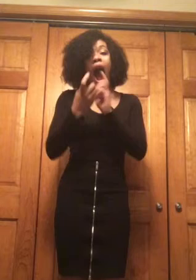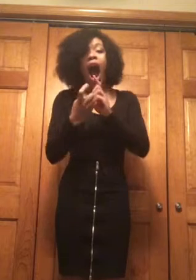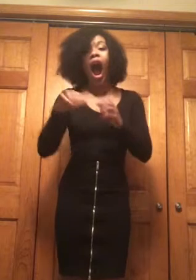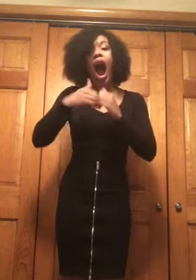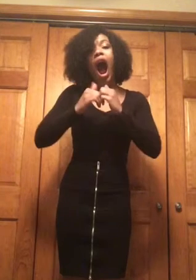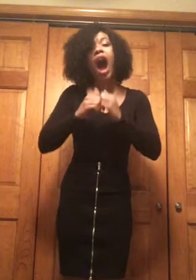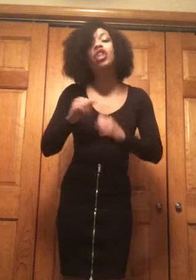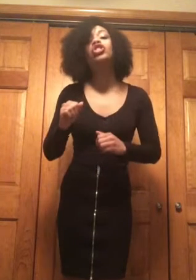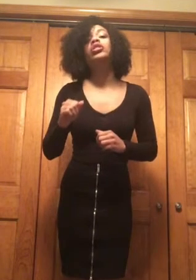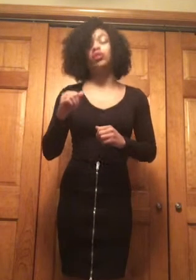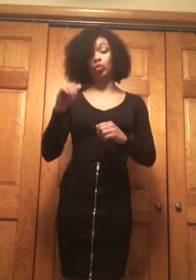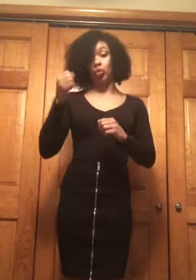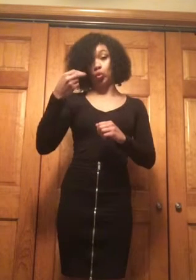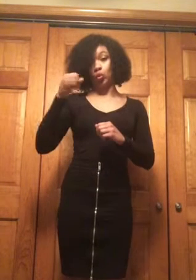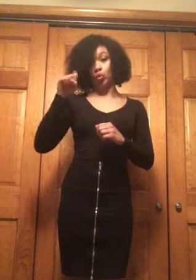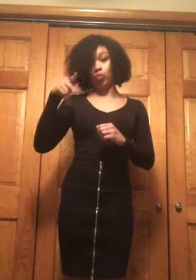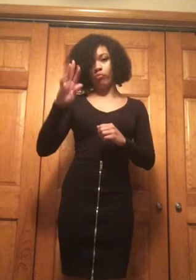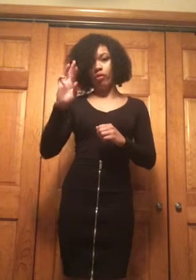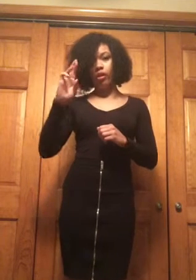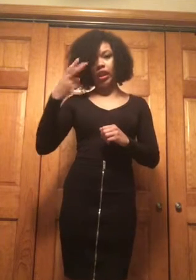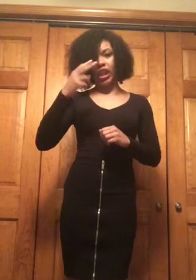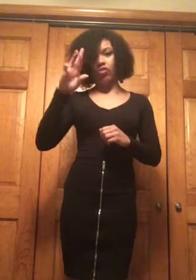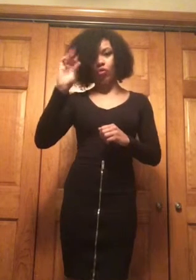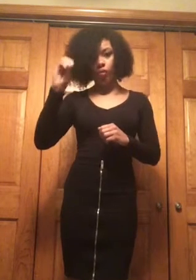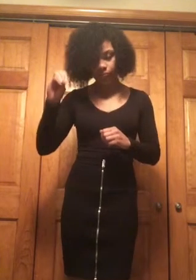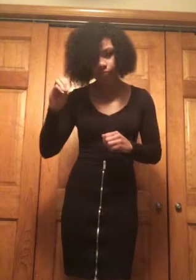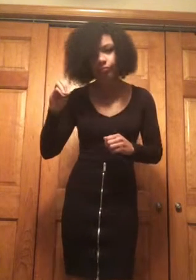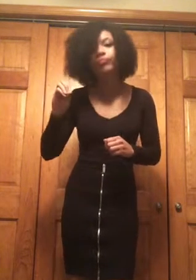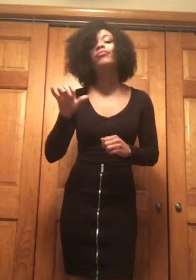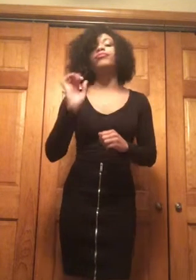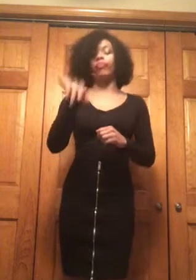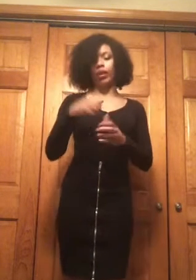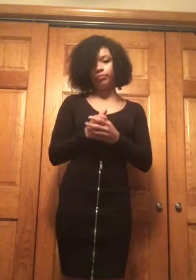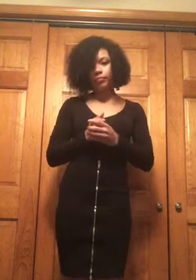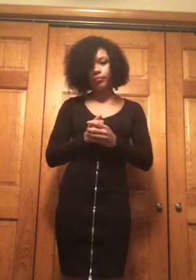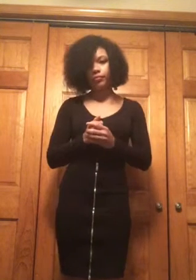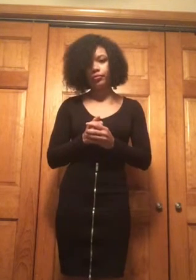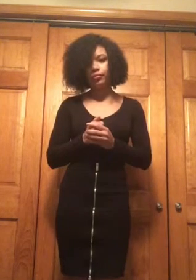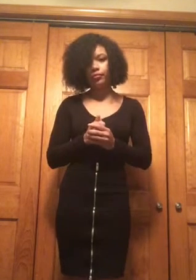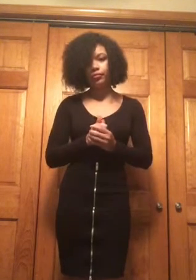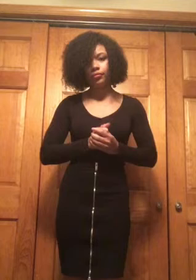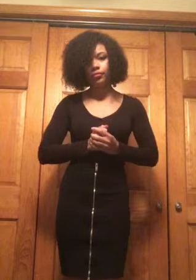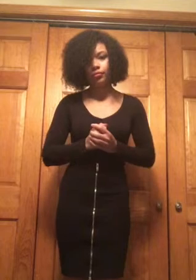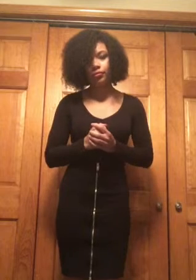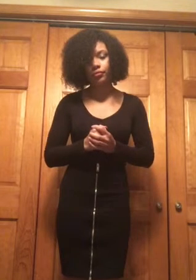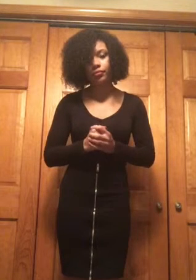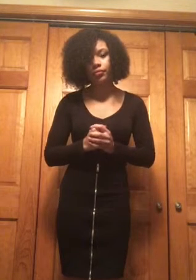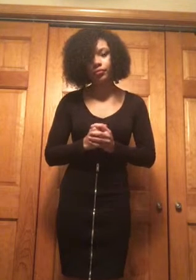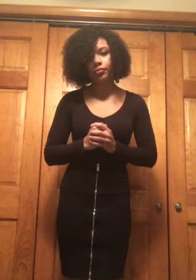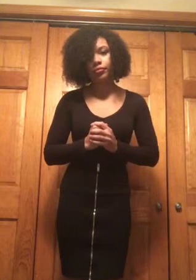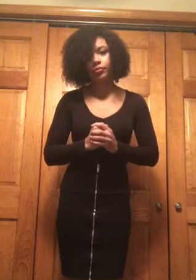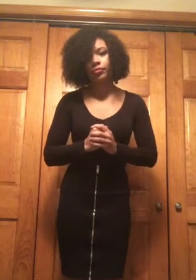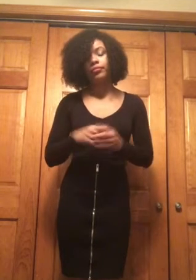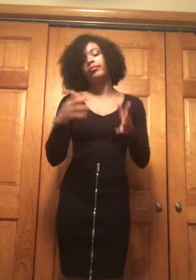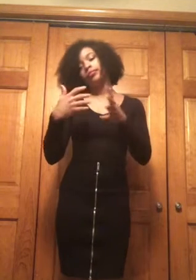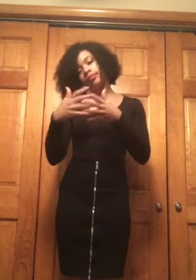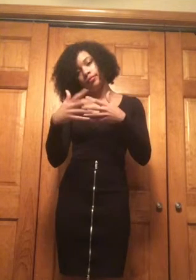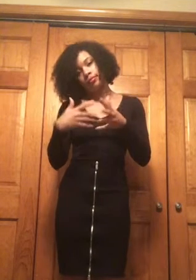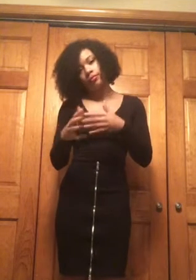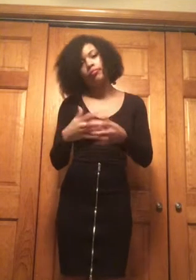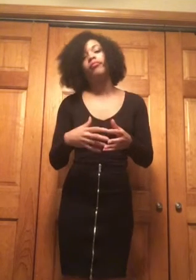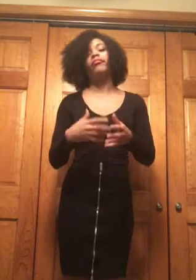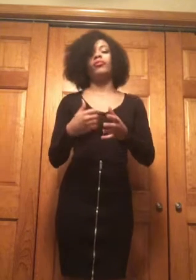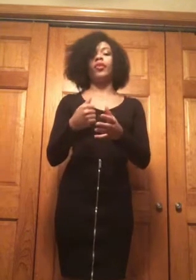was a Saturday, and I was trespassing with some older kids at the aerodrome. It's called the Bayport Aerodrome. It's right across the street from my house on Bayport Avenue.